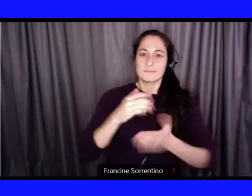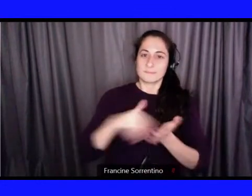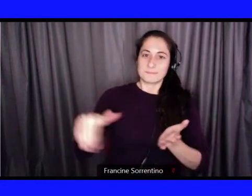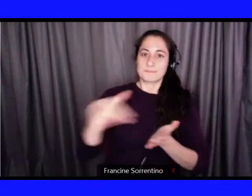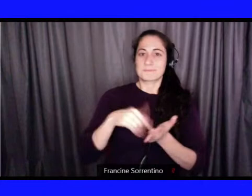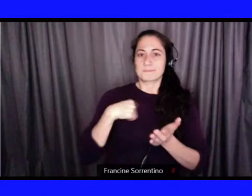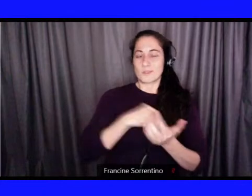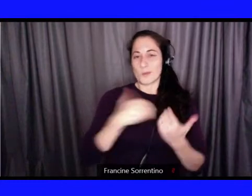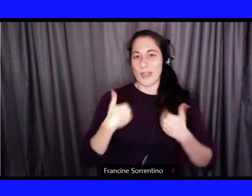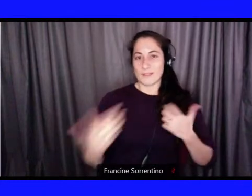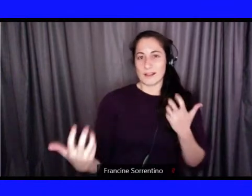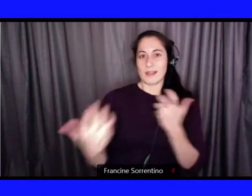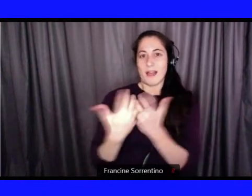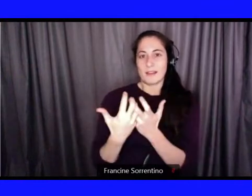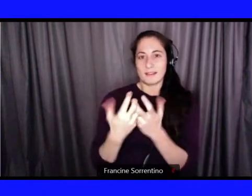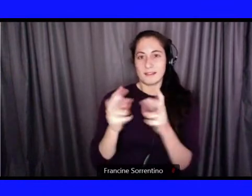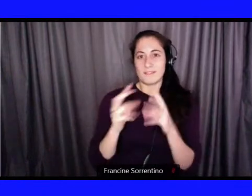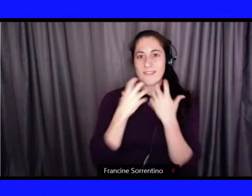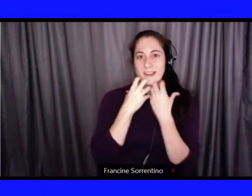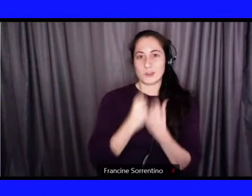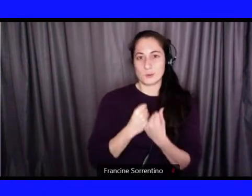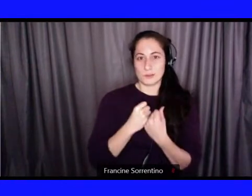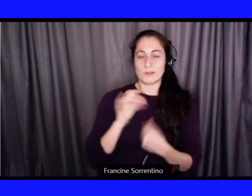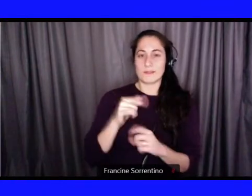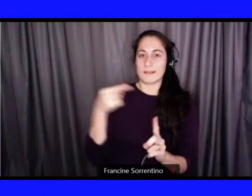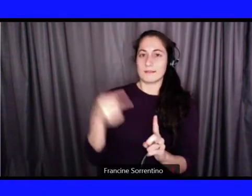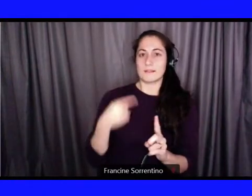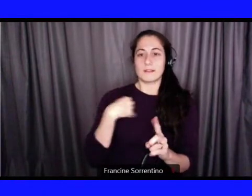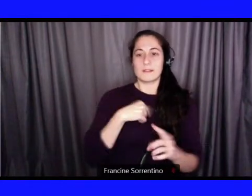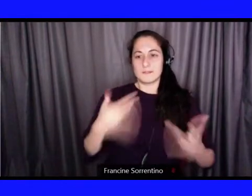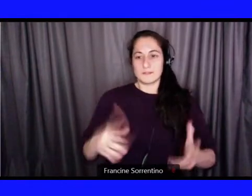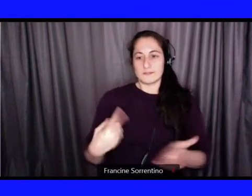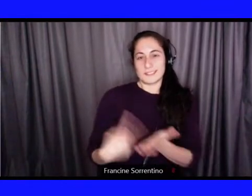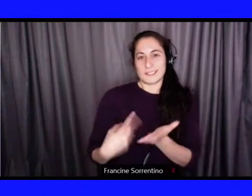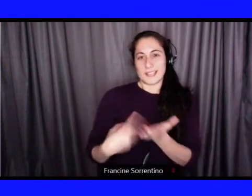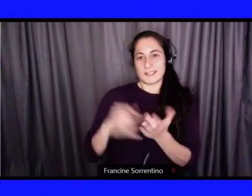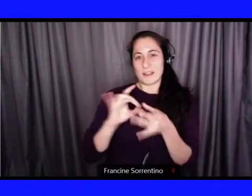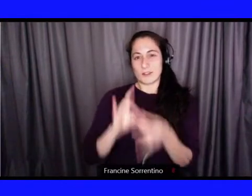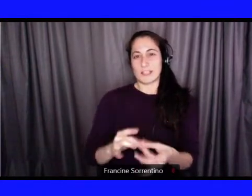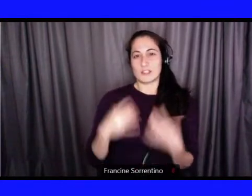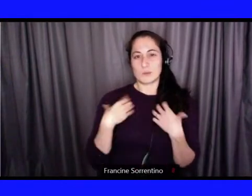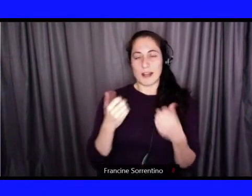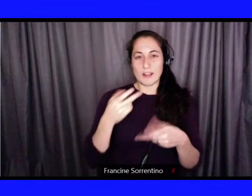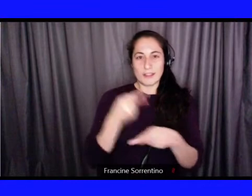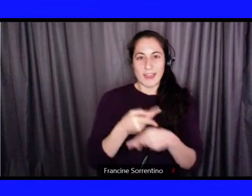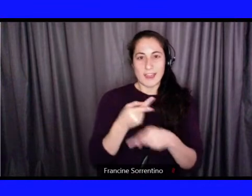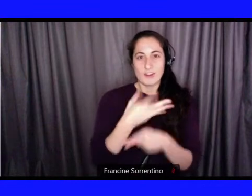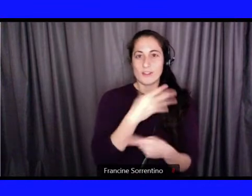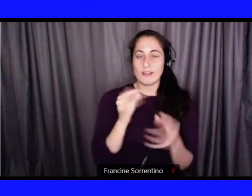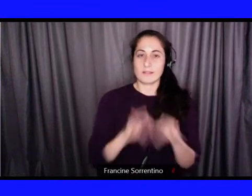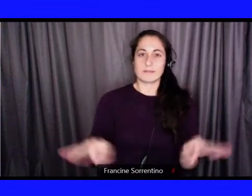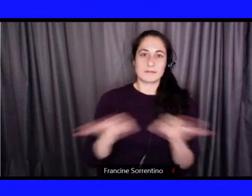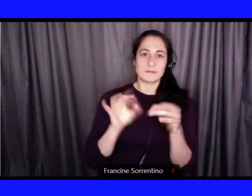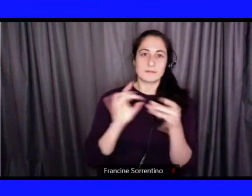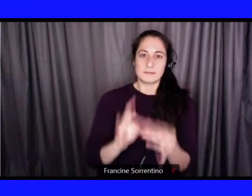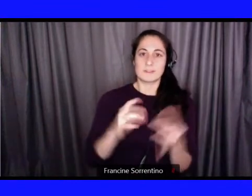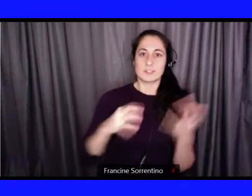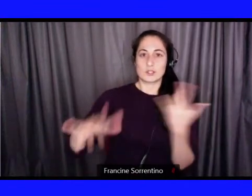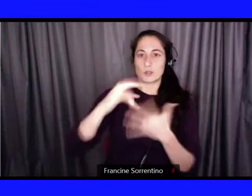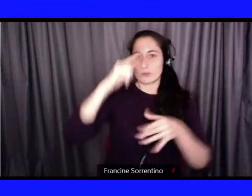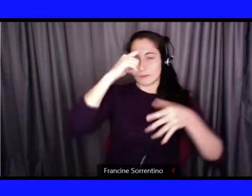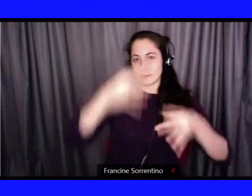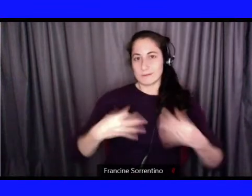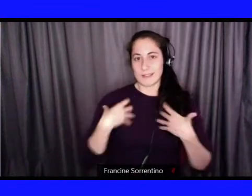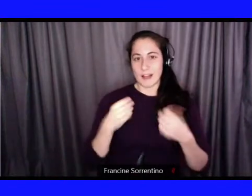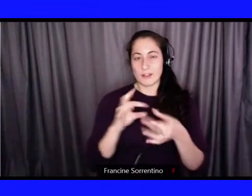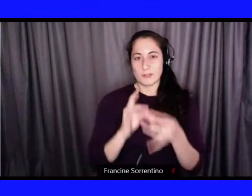race. And, in terms of the legislative package, how the new council and the new mayor will work together.